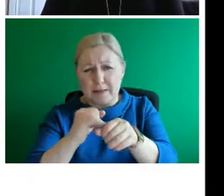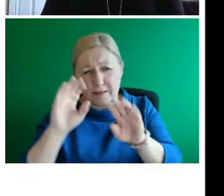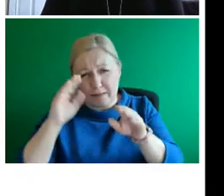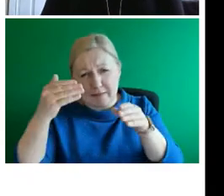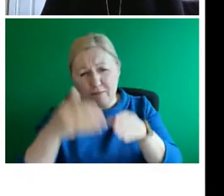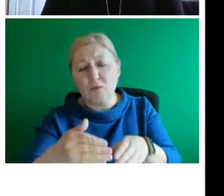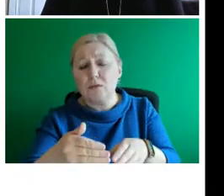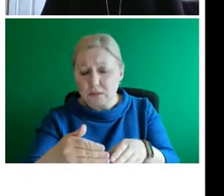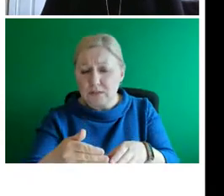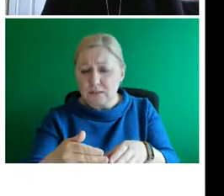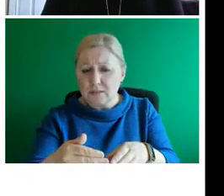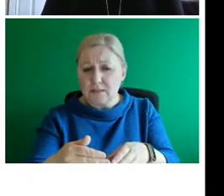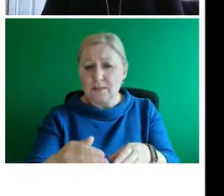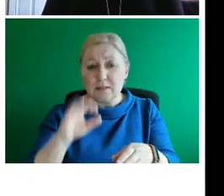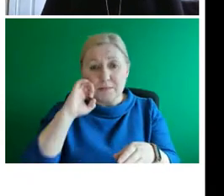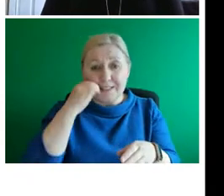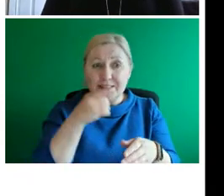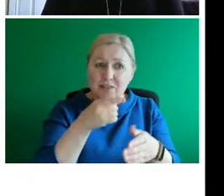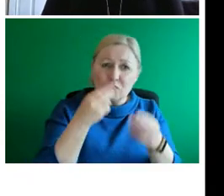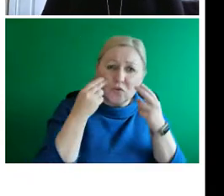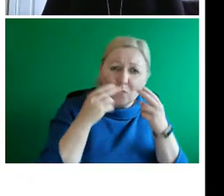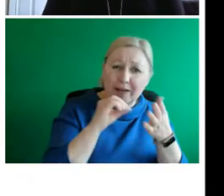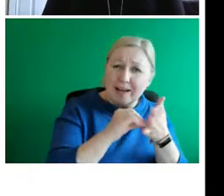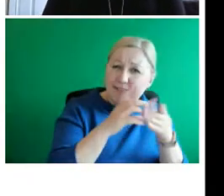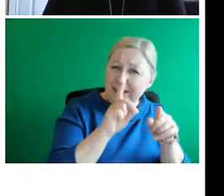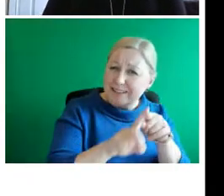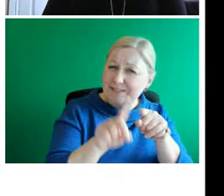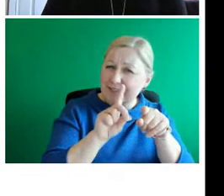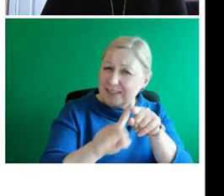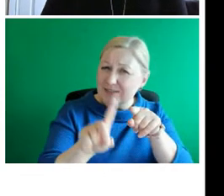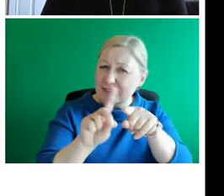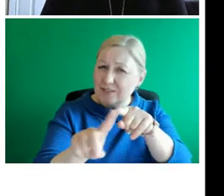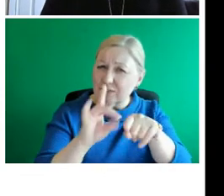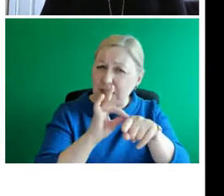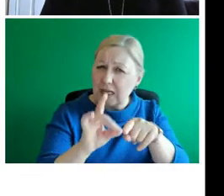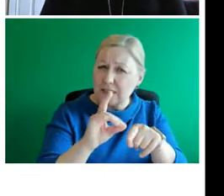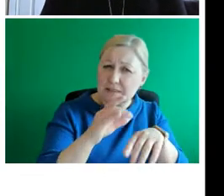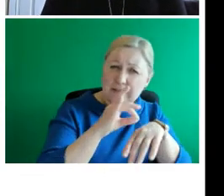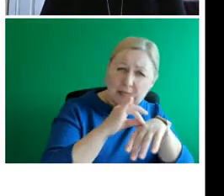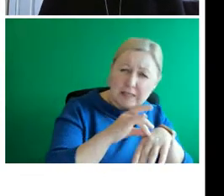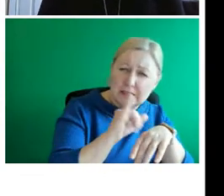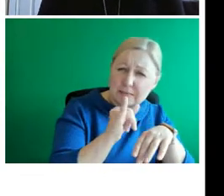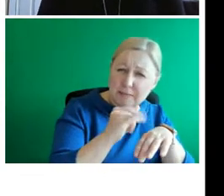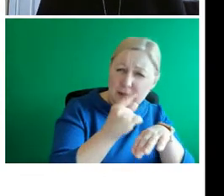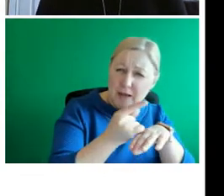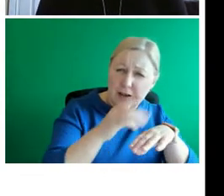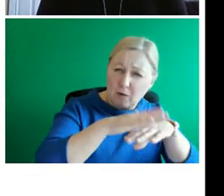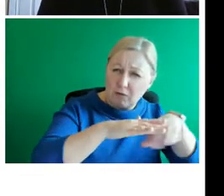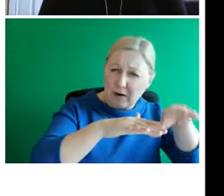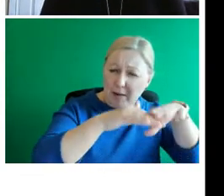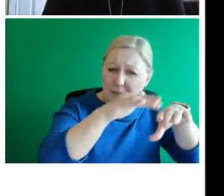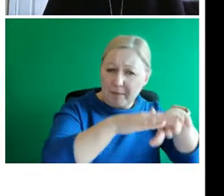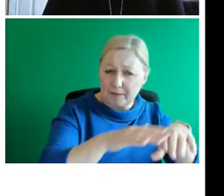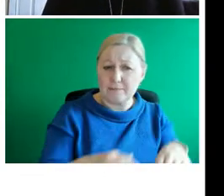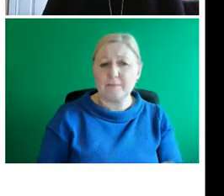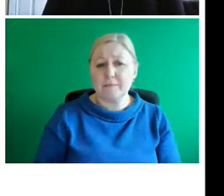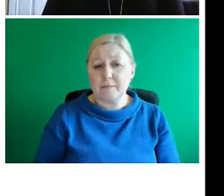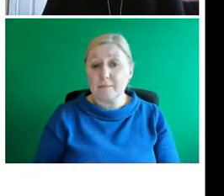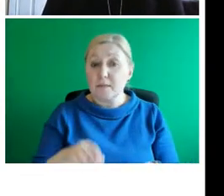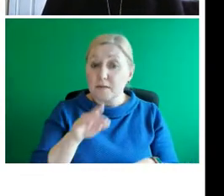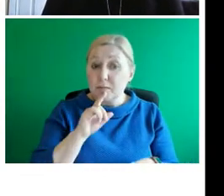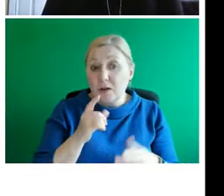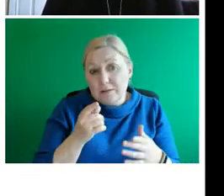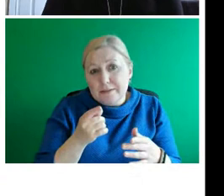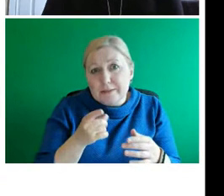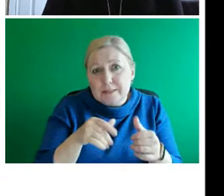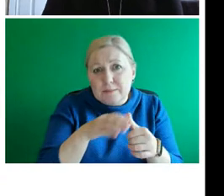the assessment, the treatment and discharge of all of our patients, but of course, particularly so in those with dementia. We